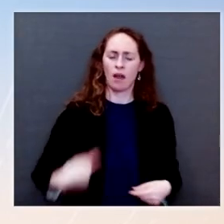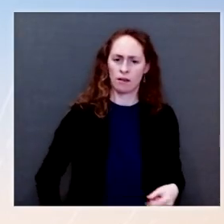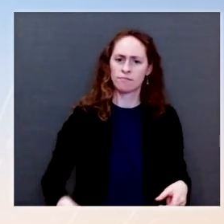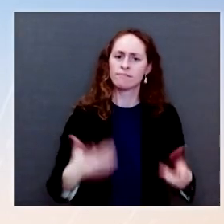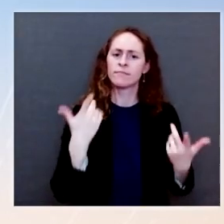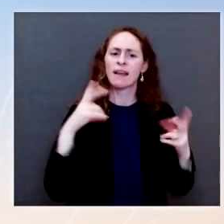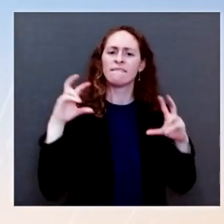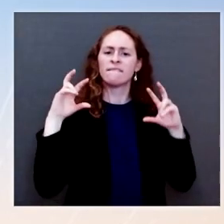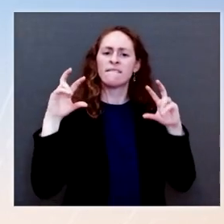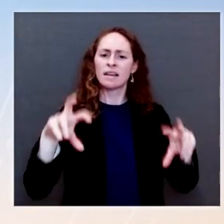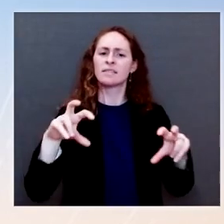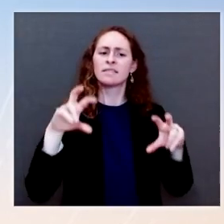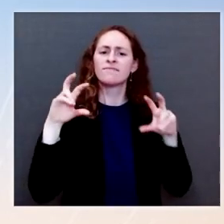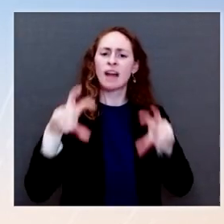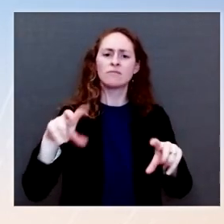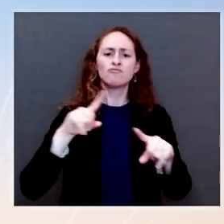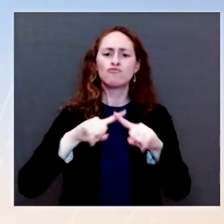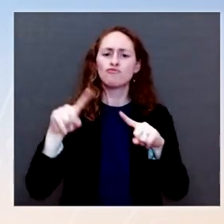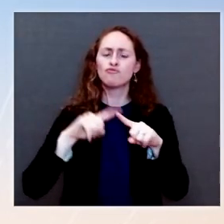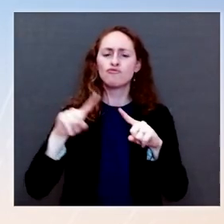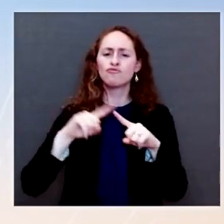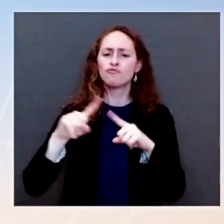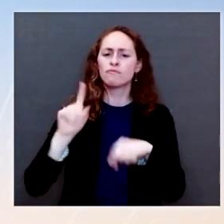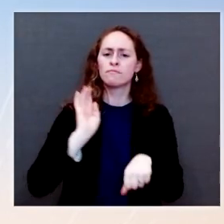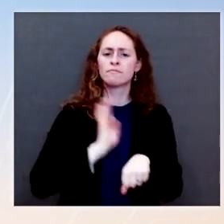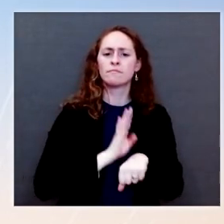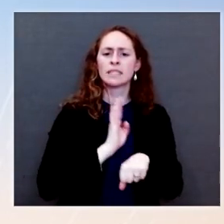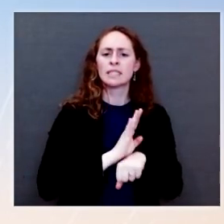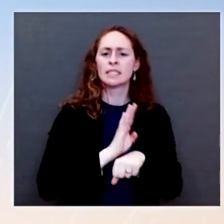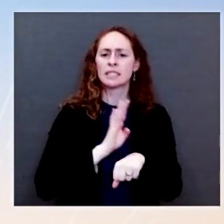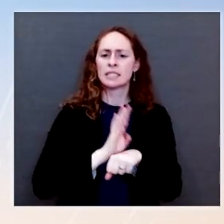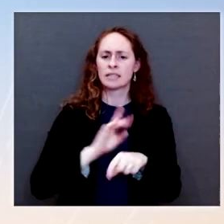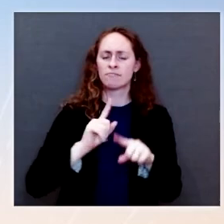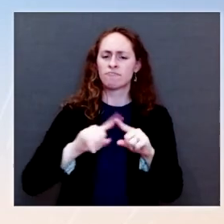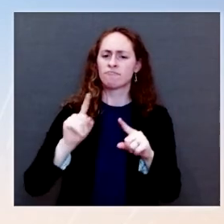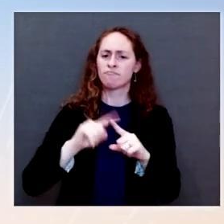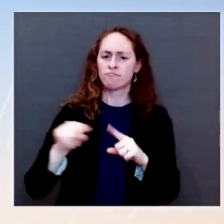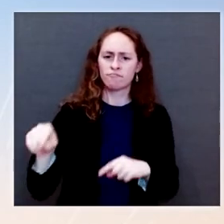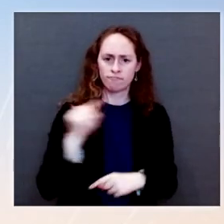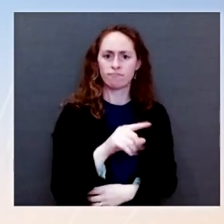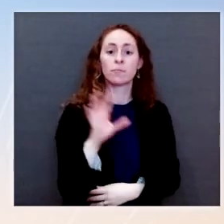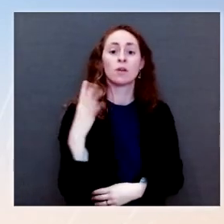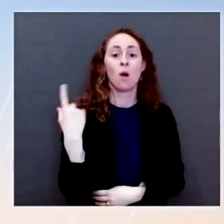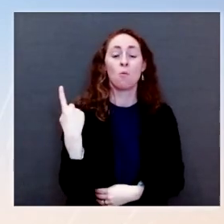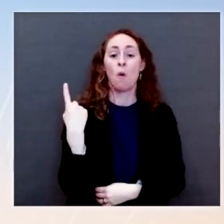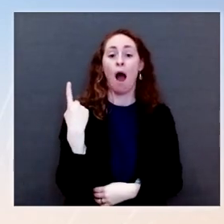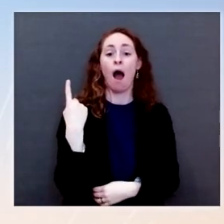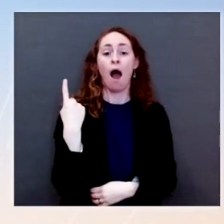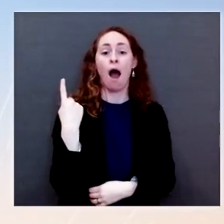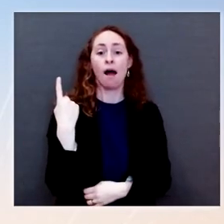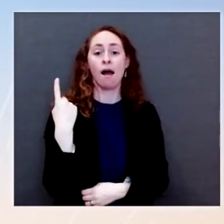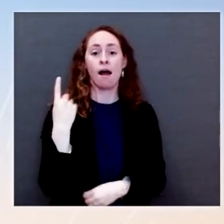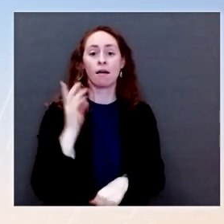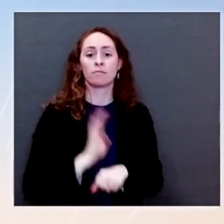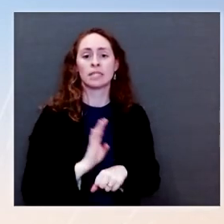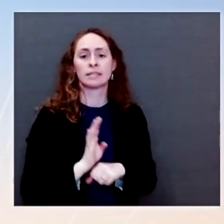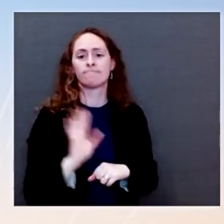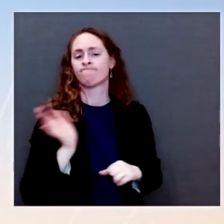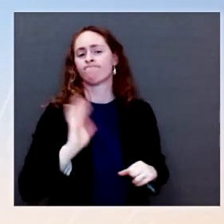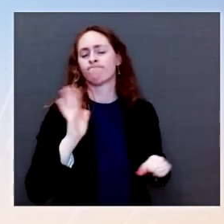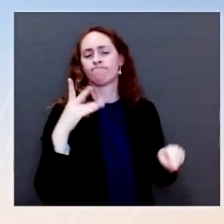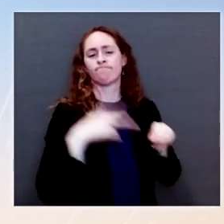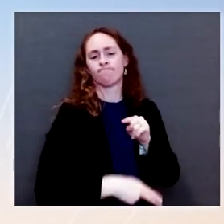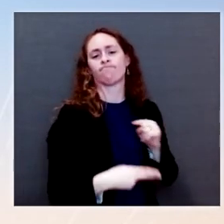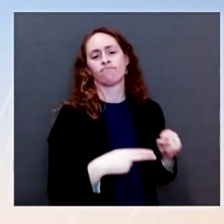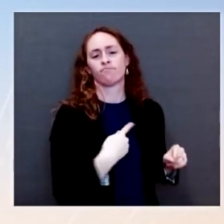dollar amount, and the timing. And the second question is, my colleague Miranda Devine has a new book out called The Laptop from Hell, and I was hoping